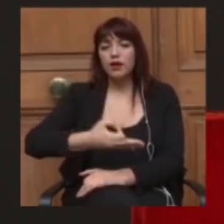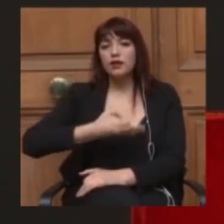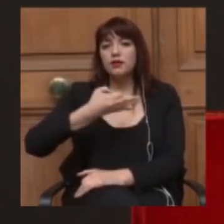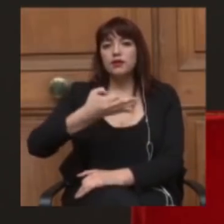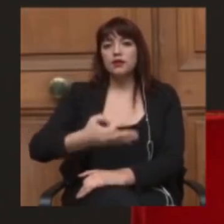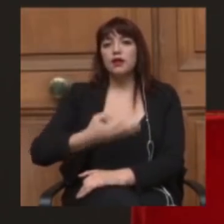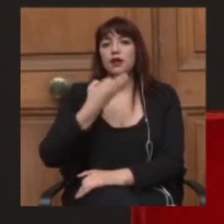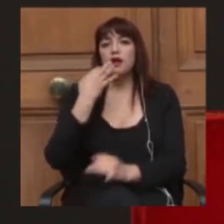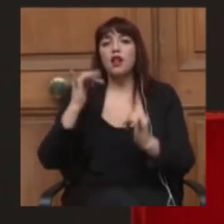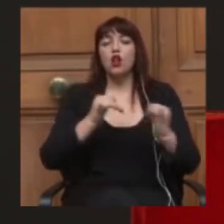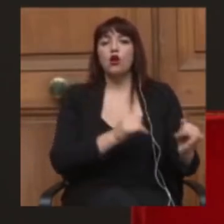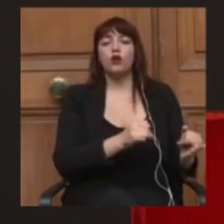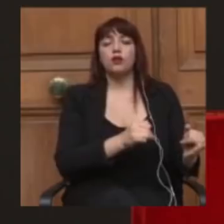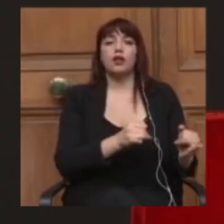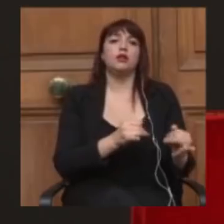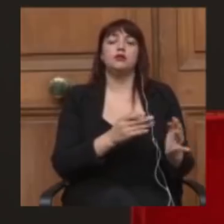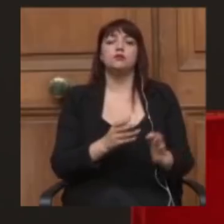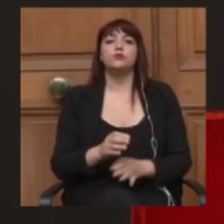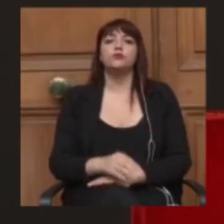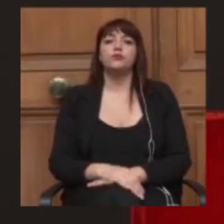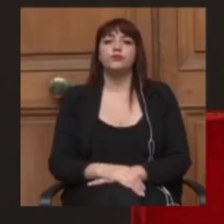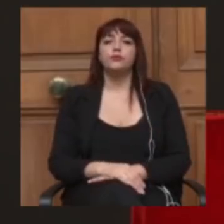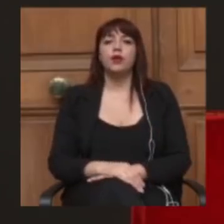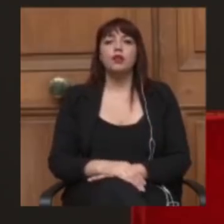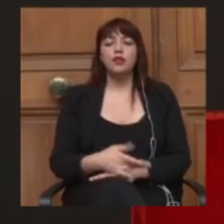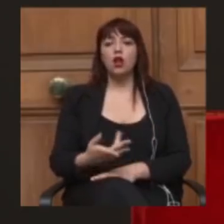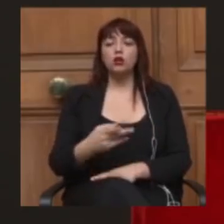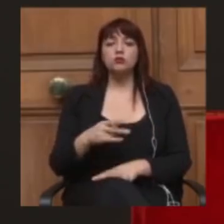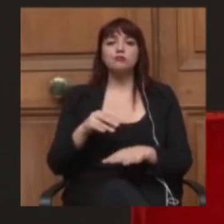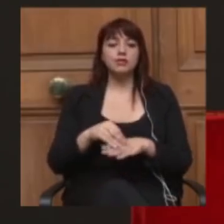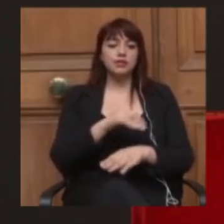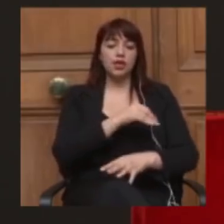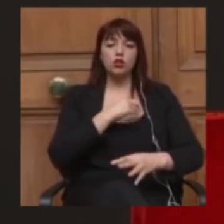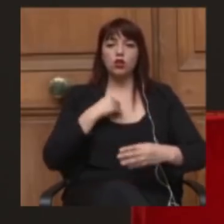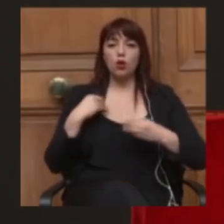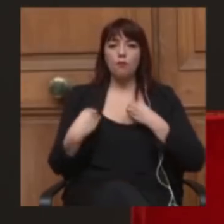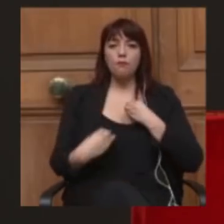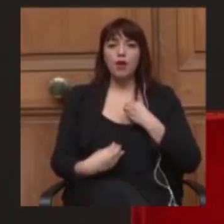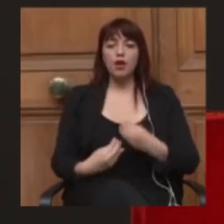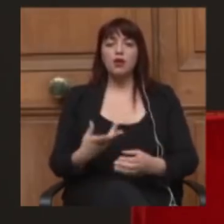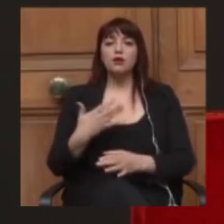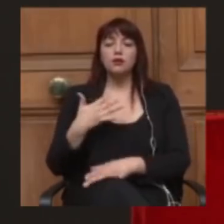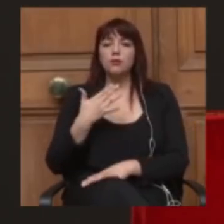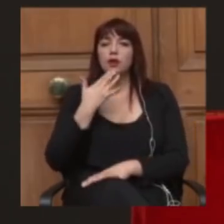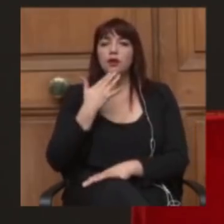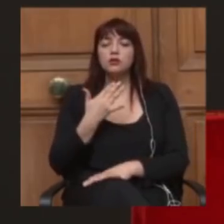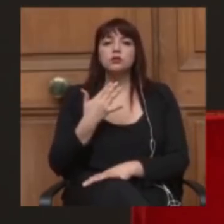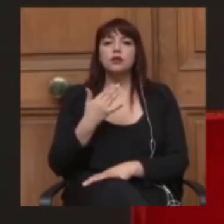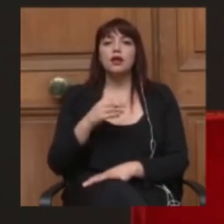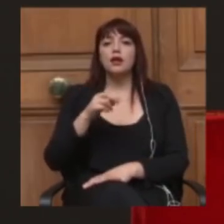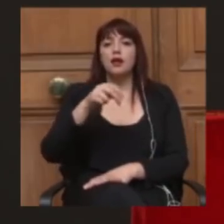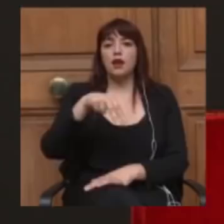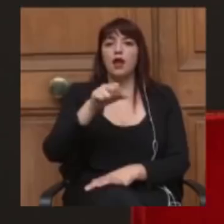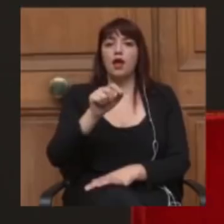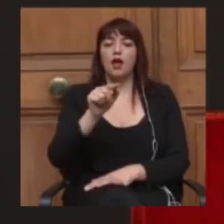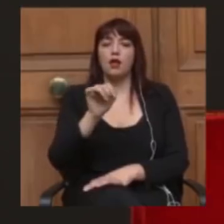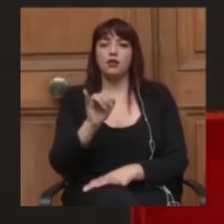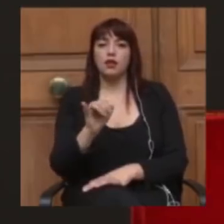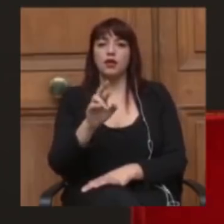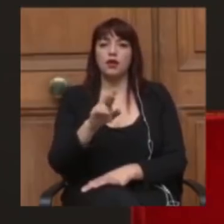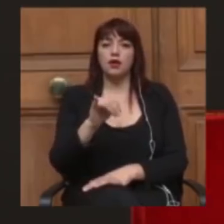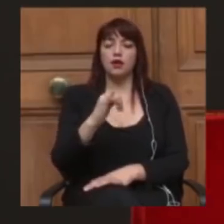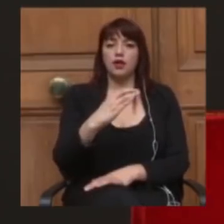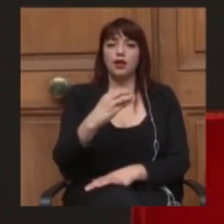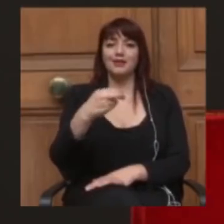order of the sentence. This is also what Nelly Richard has taught us about what traumatic